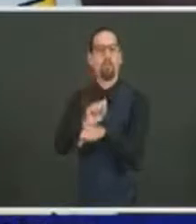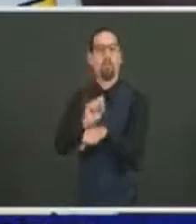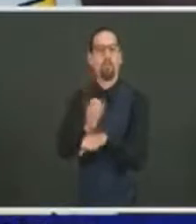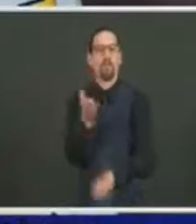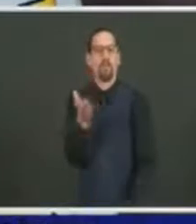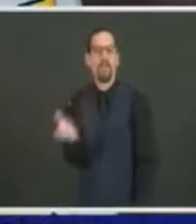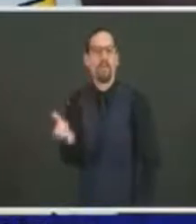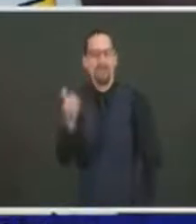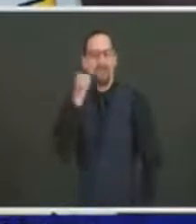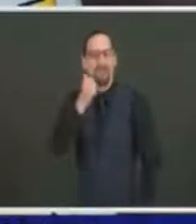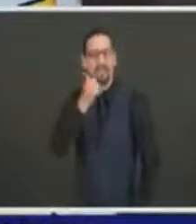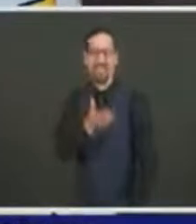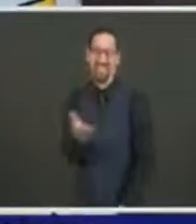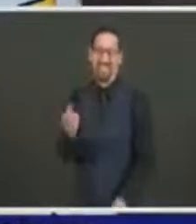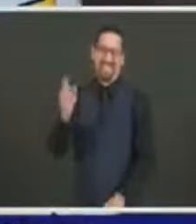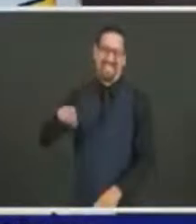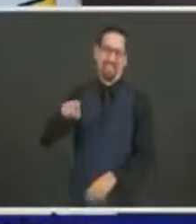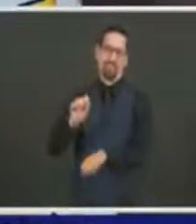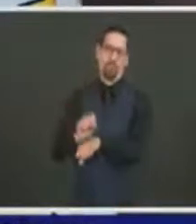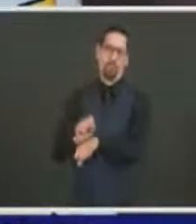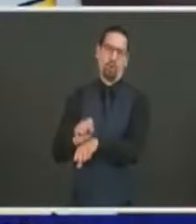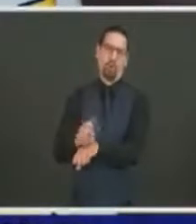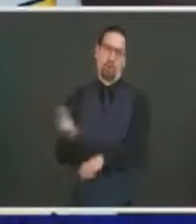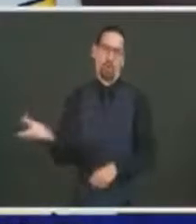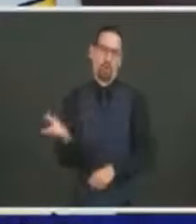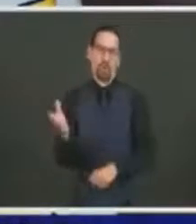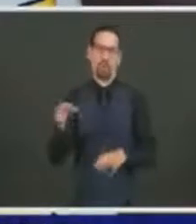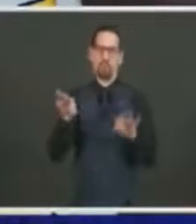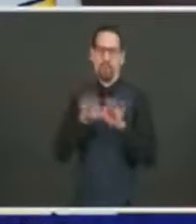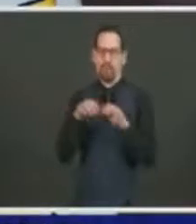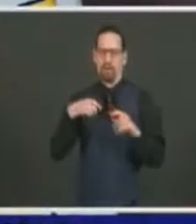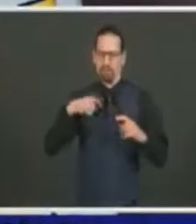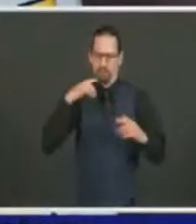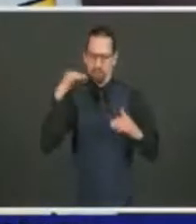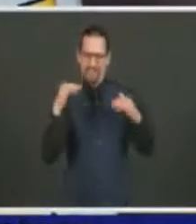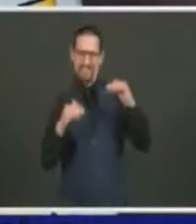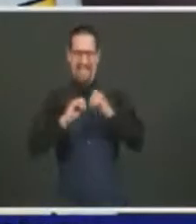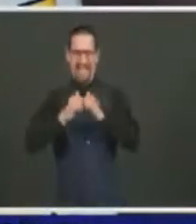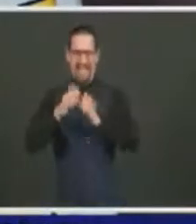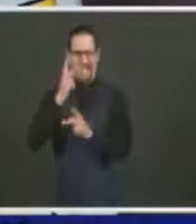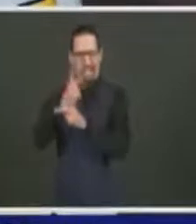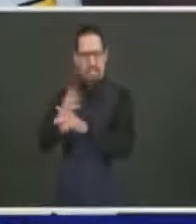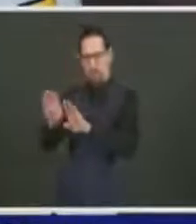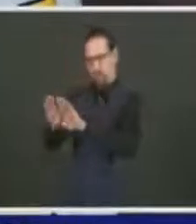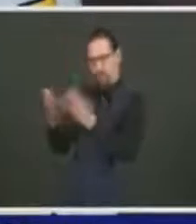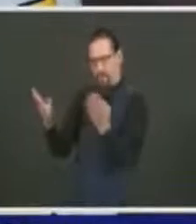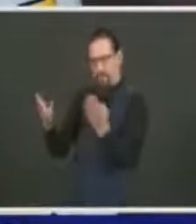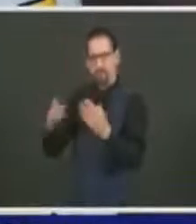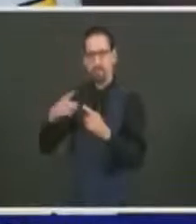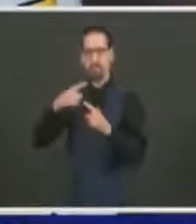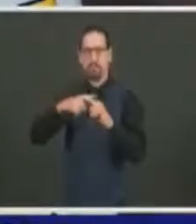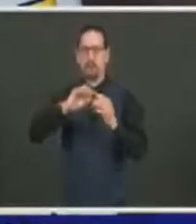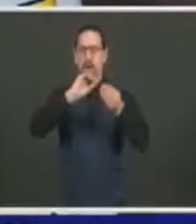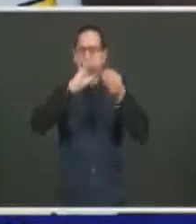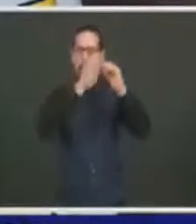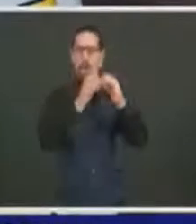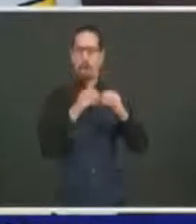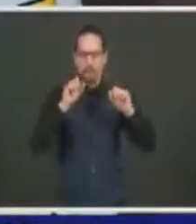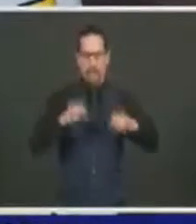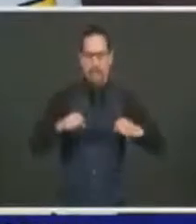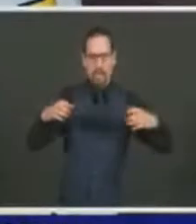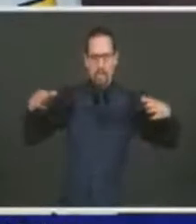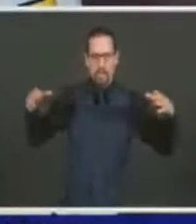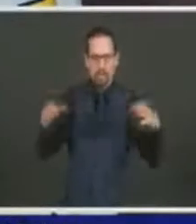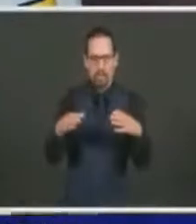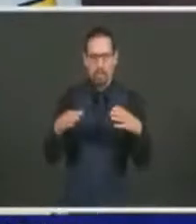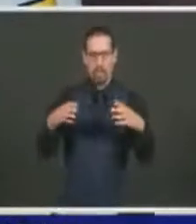So, you know, this is a balance. These are very difficult decisions I'm making. All weekend, very difficult discussions between